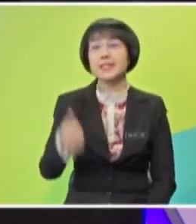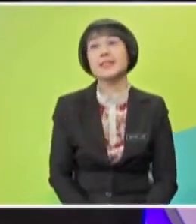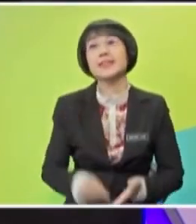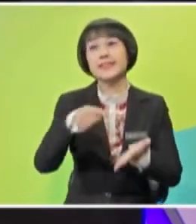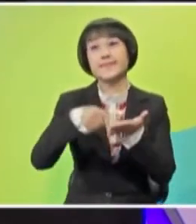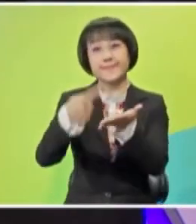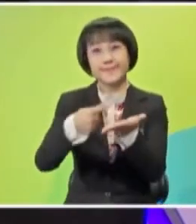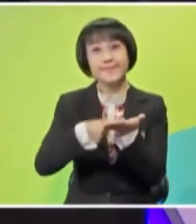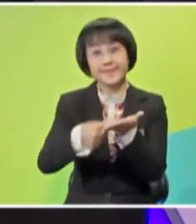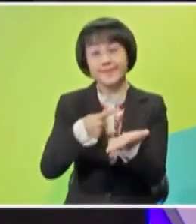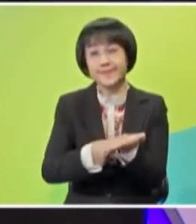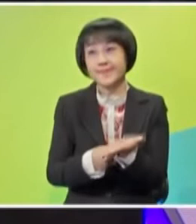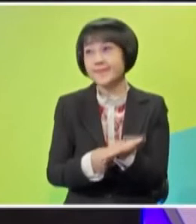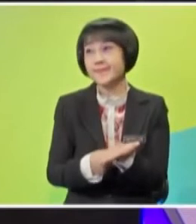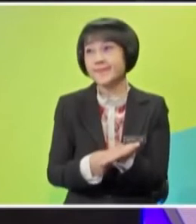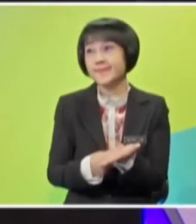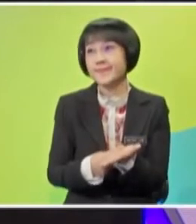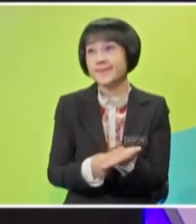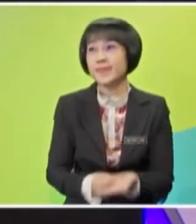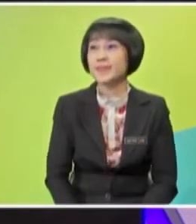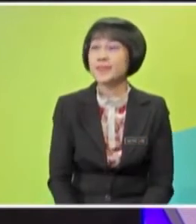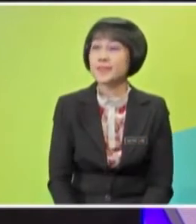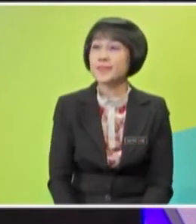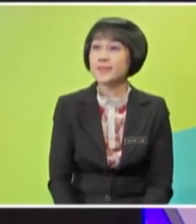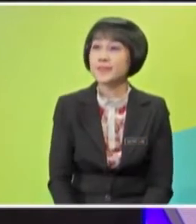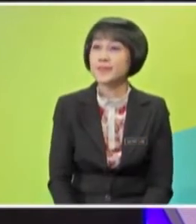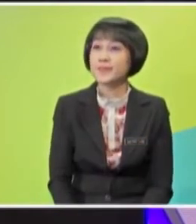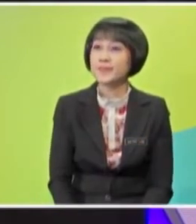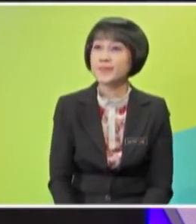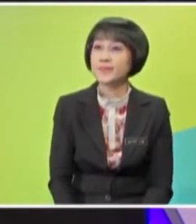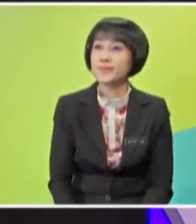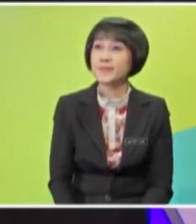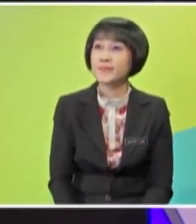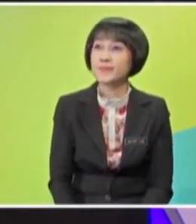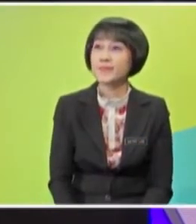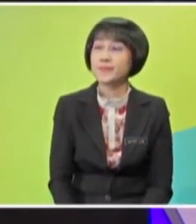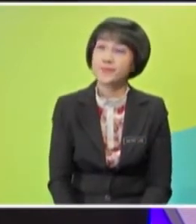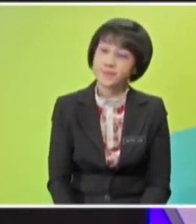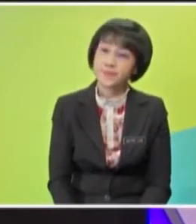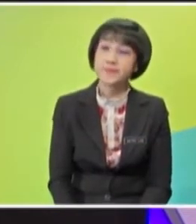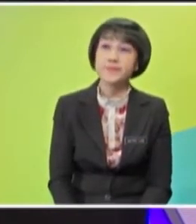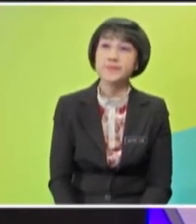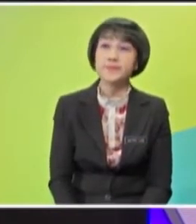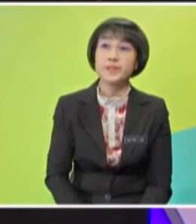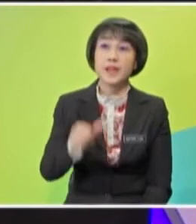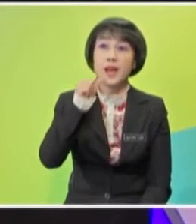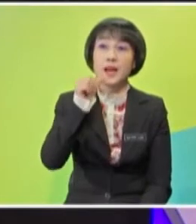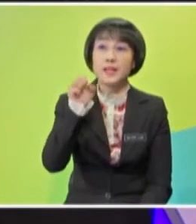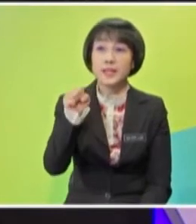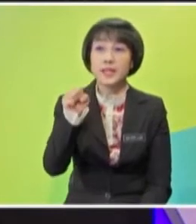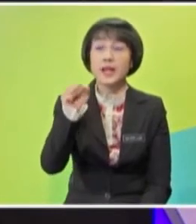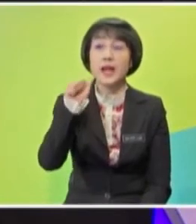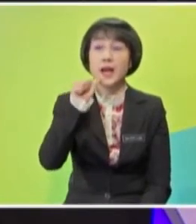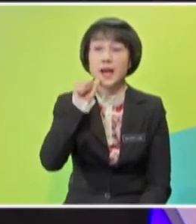to do for some time. So I think what I can do is Anis and Asha, can